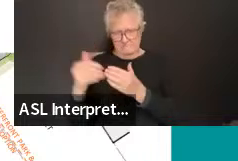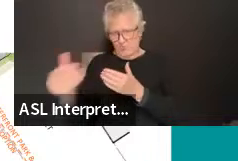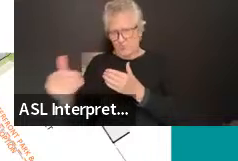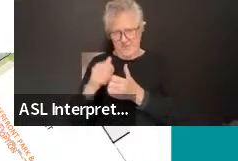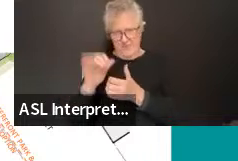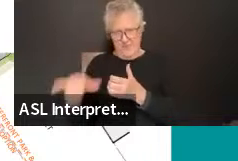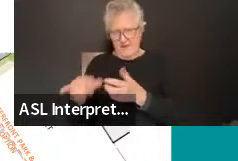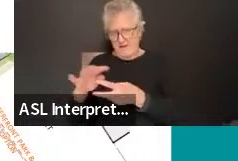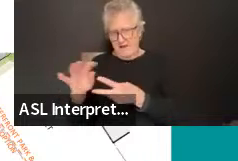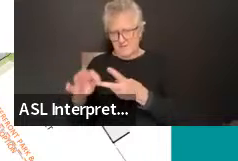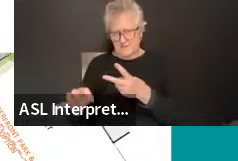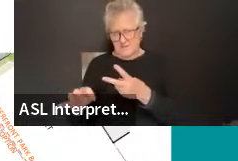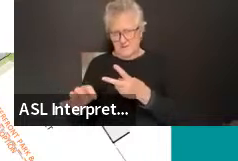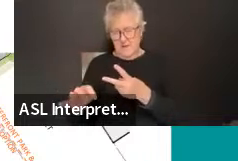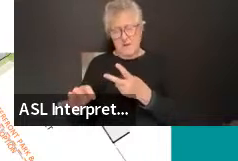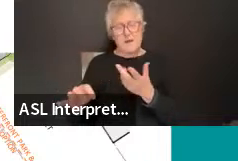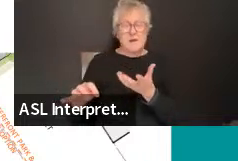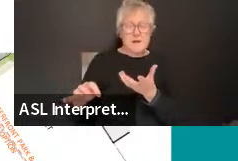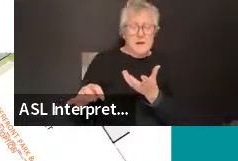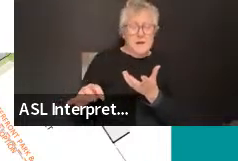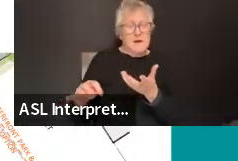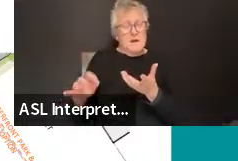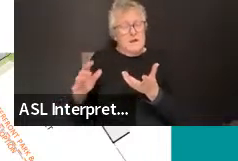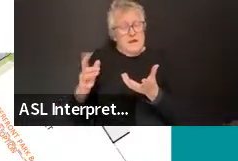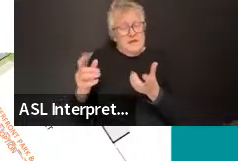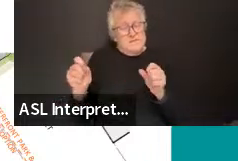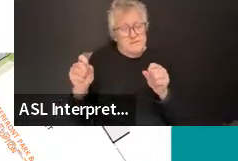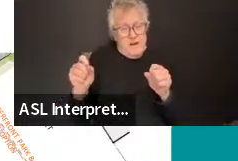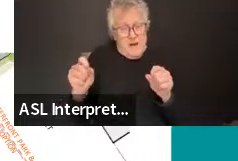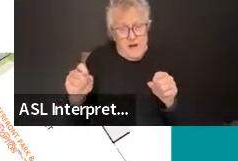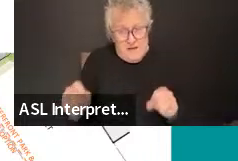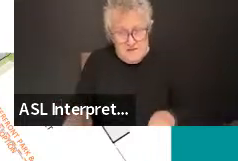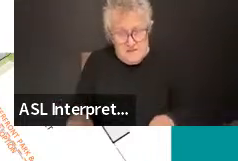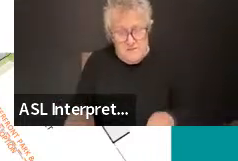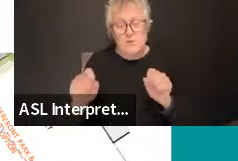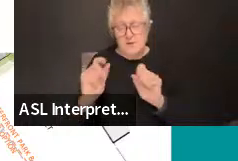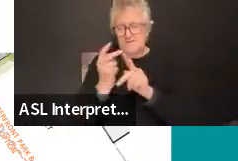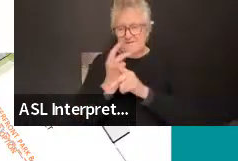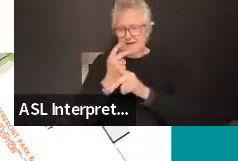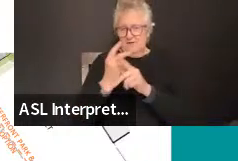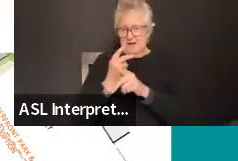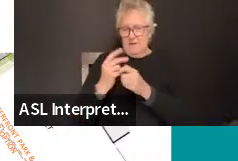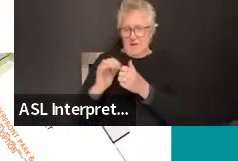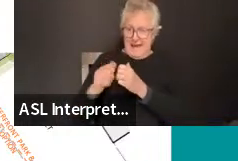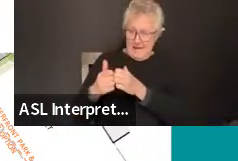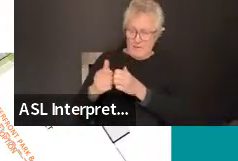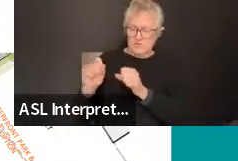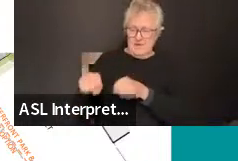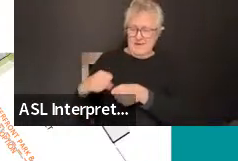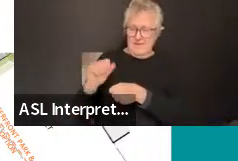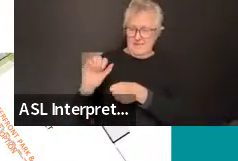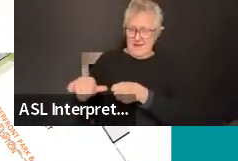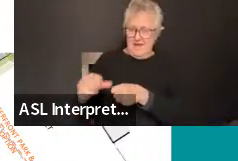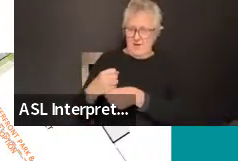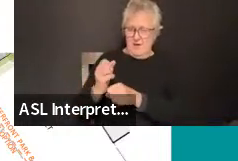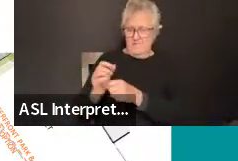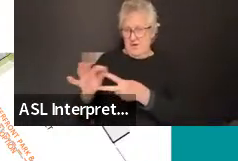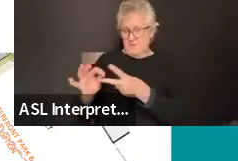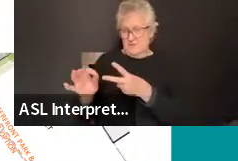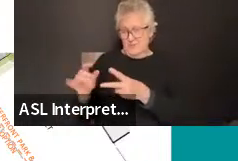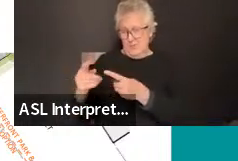still possible that we could find a way to make that option work. So from